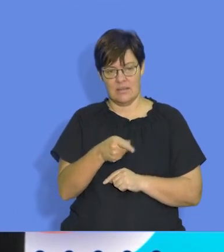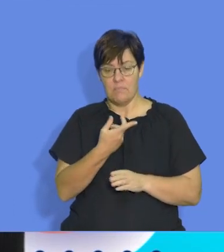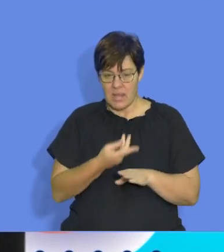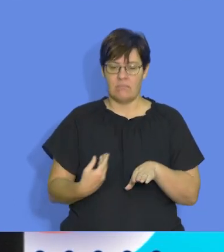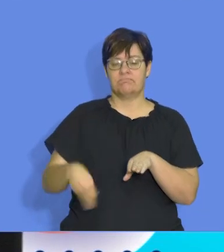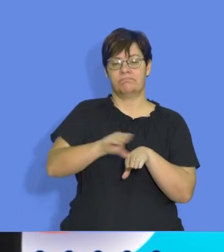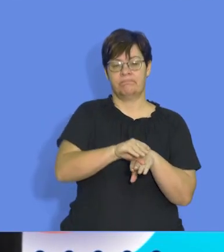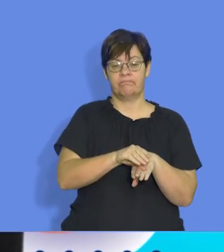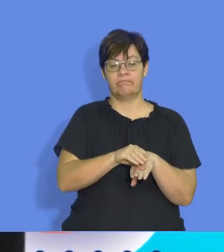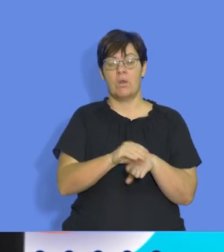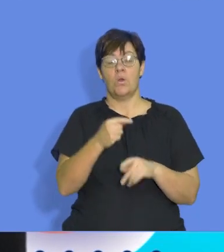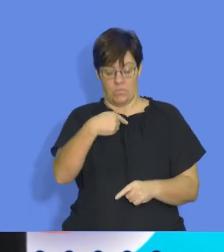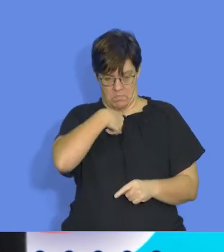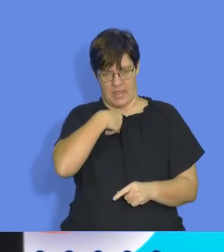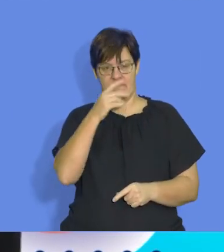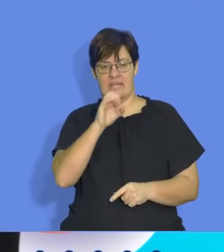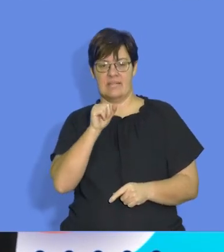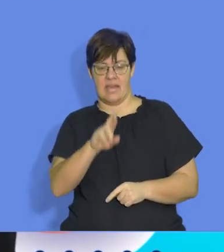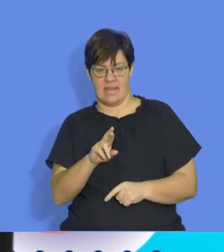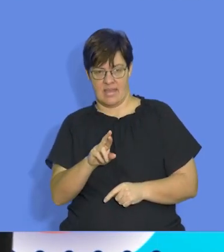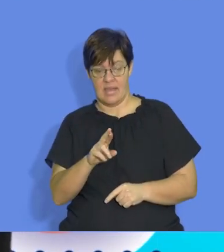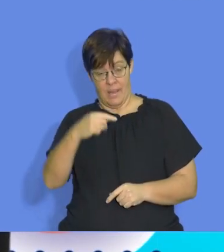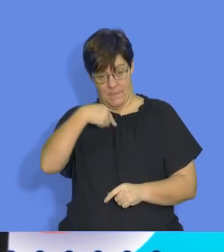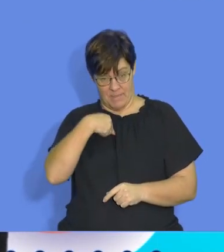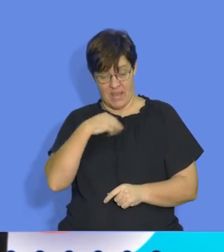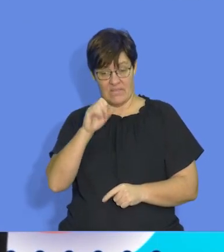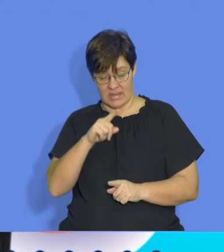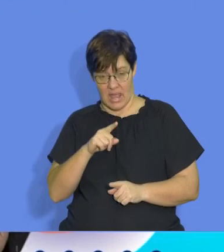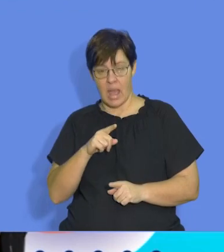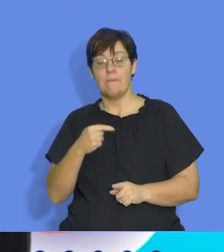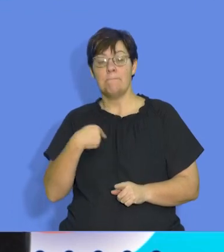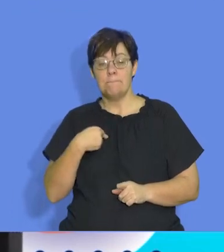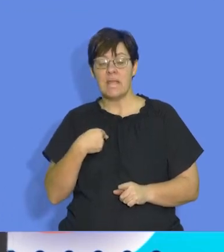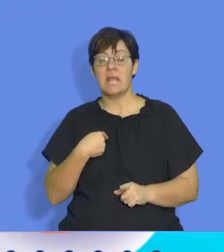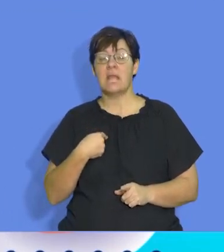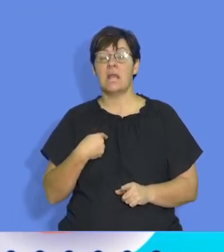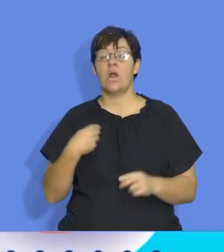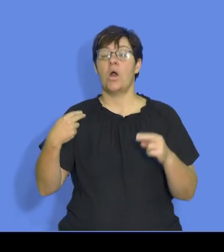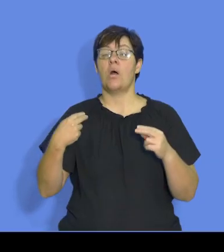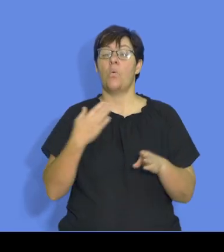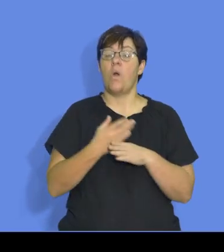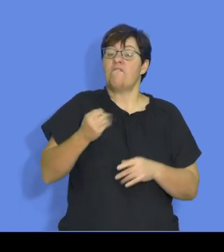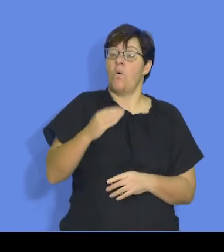by the VAT vendor. And remember, the VAT vendor acts on behalf of the government.